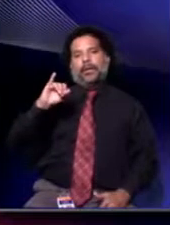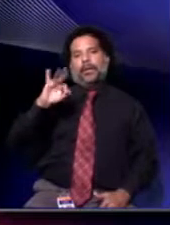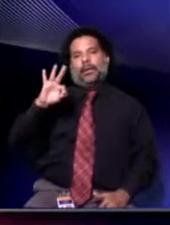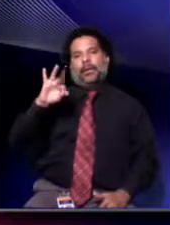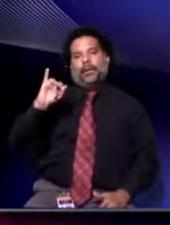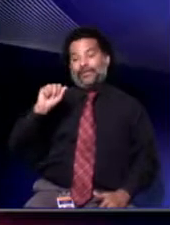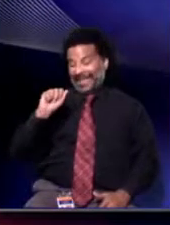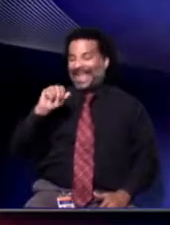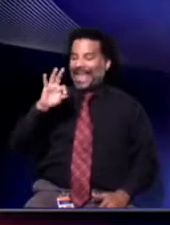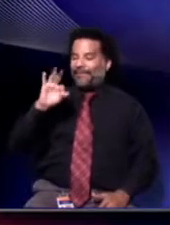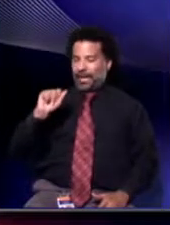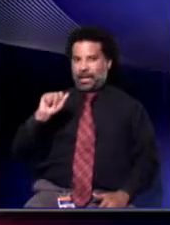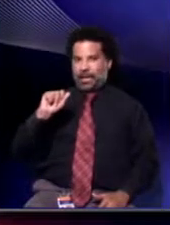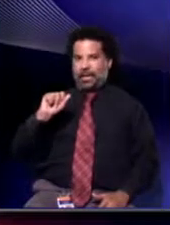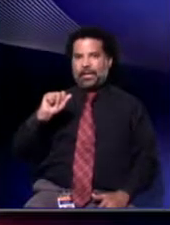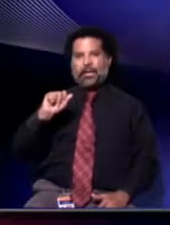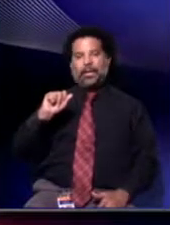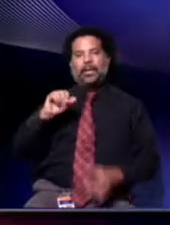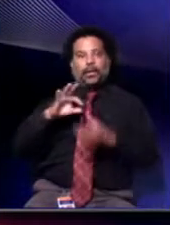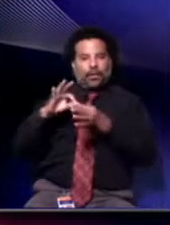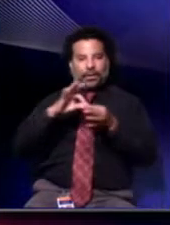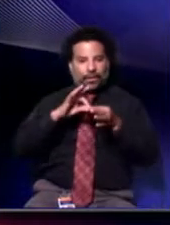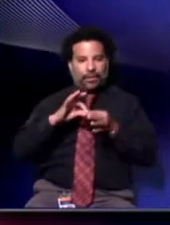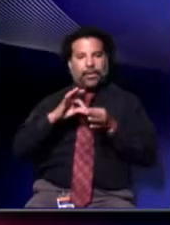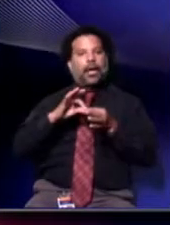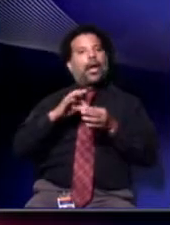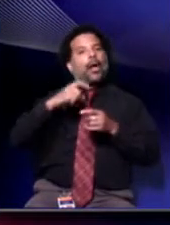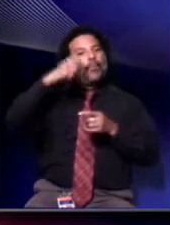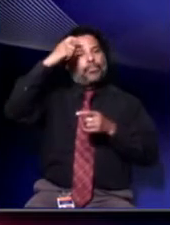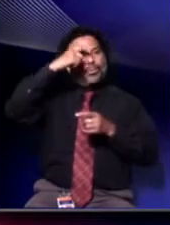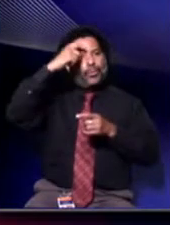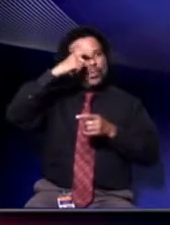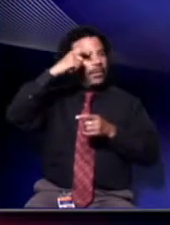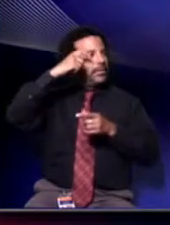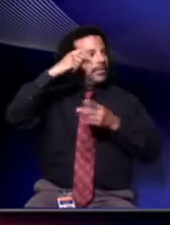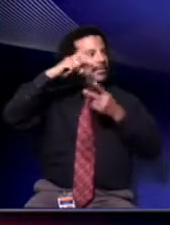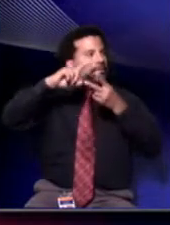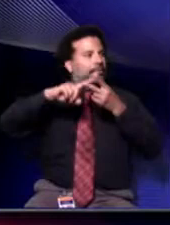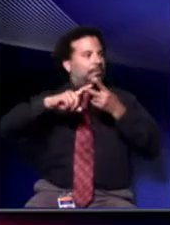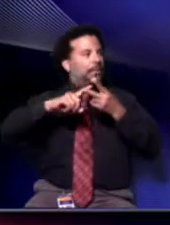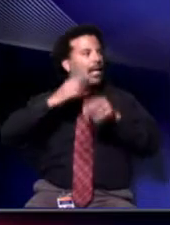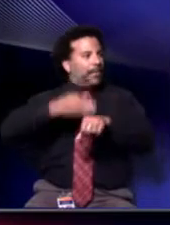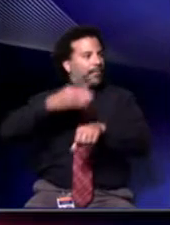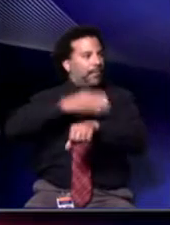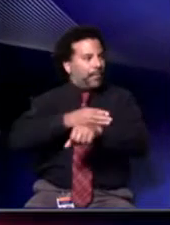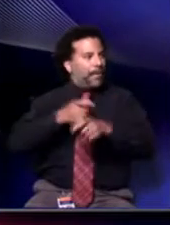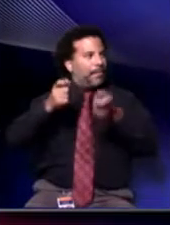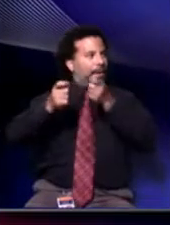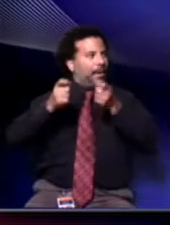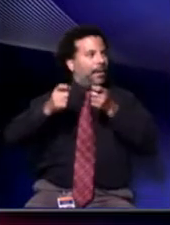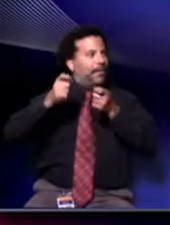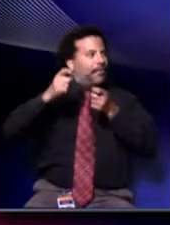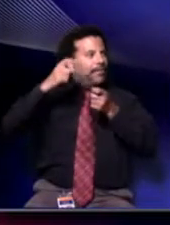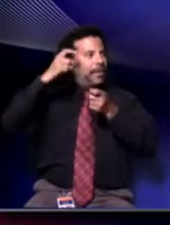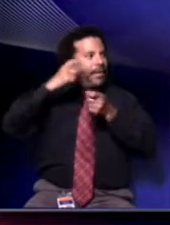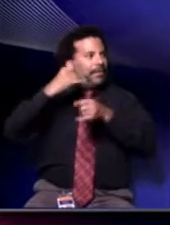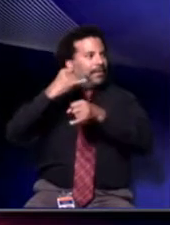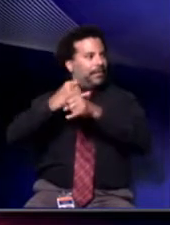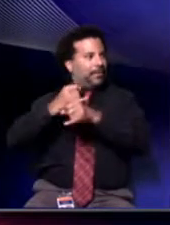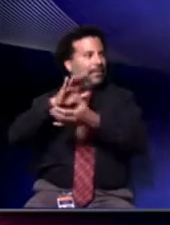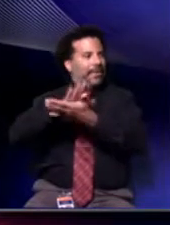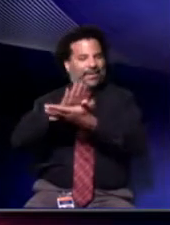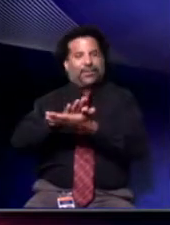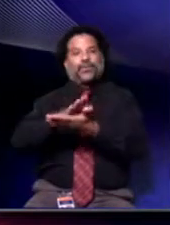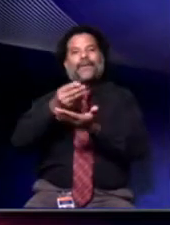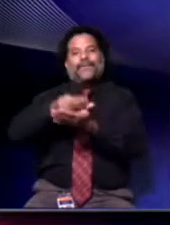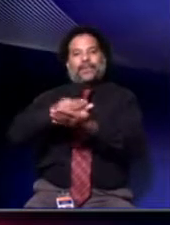UPMIFA, which is the Uniform Prudent Management of Institutional Funds Act. We also serve as fiduciaries under